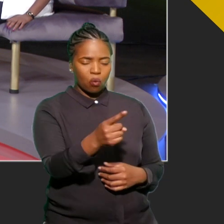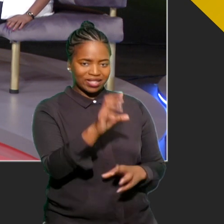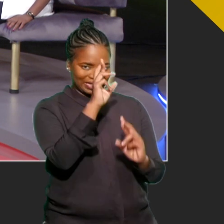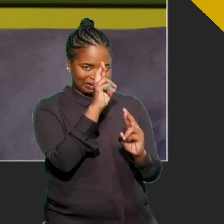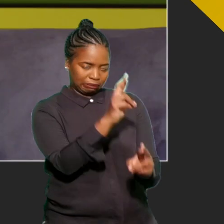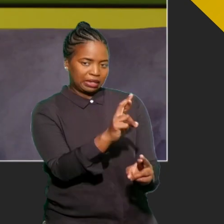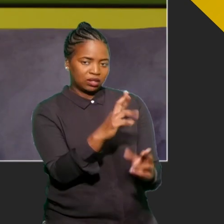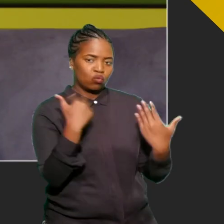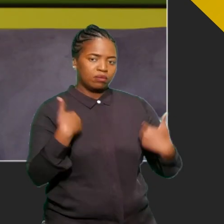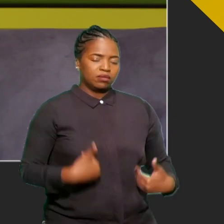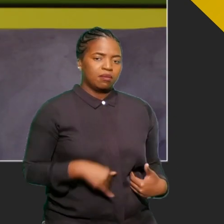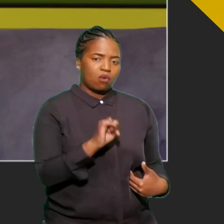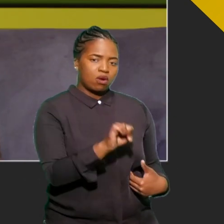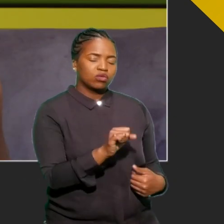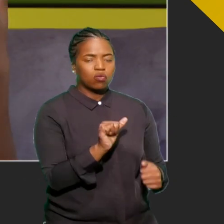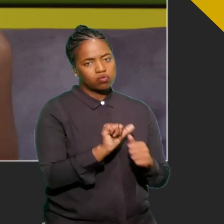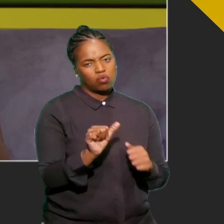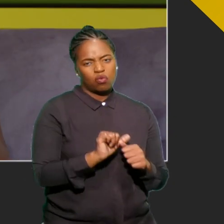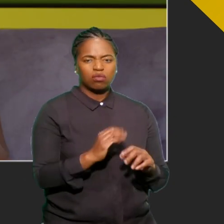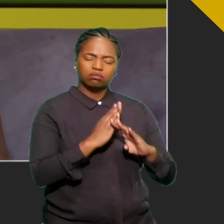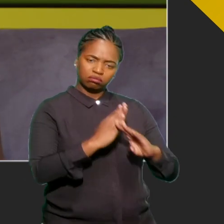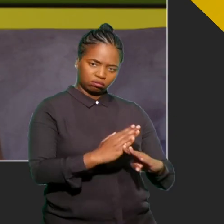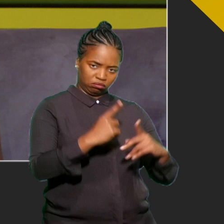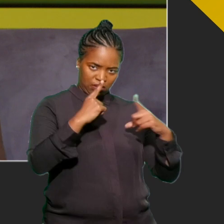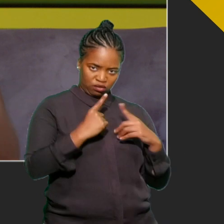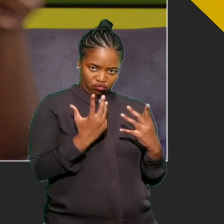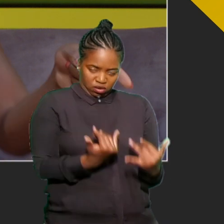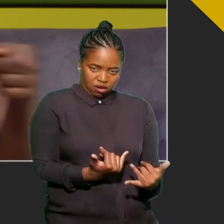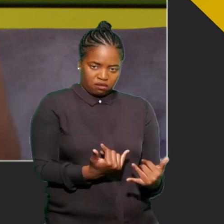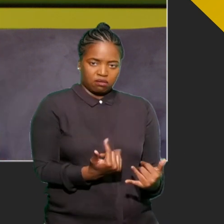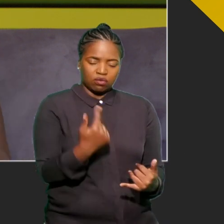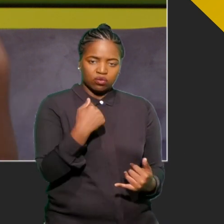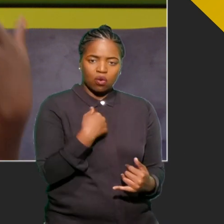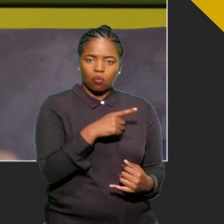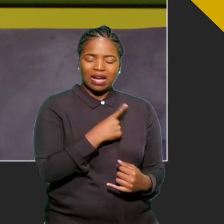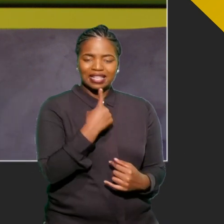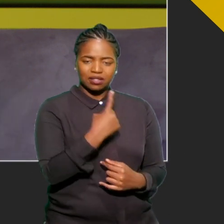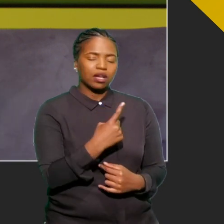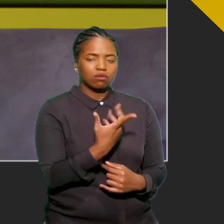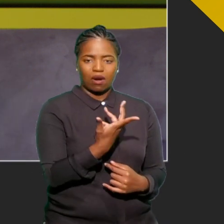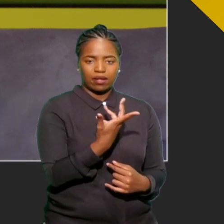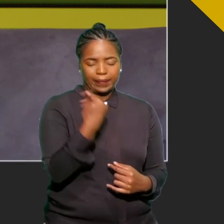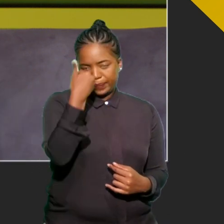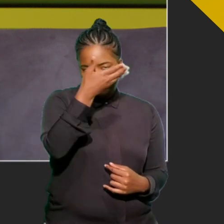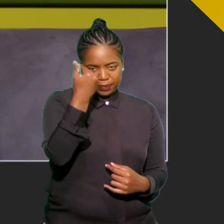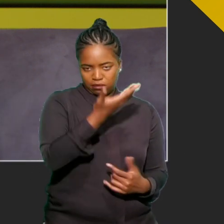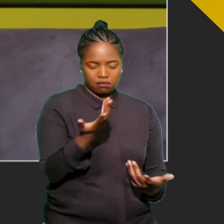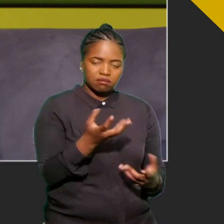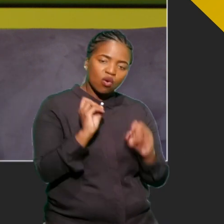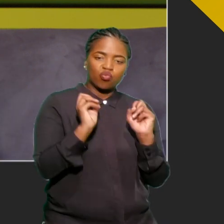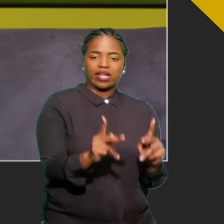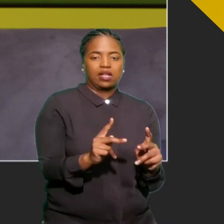respecta milia yon. So oru toisha manifest oru musadu aruti bana wa nix. So gar